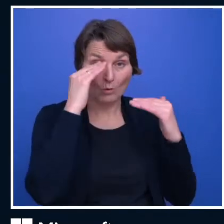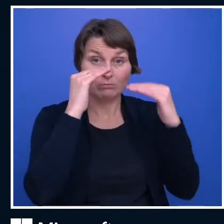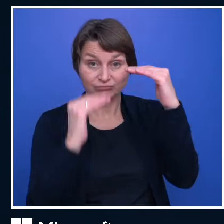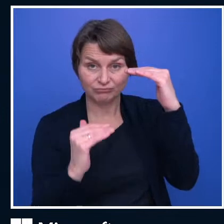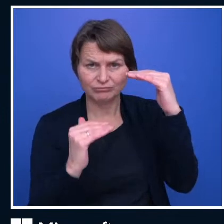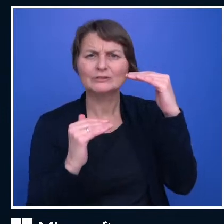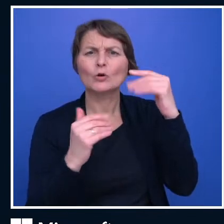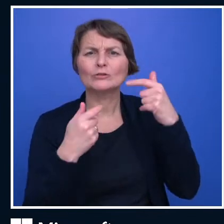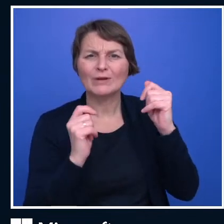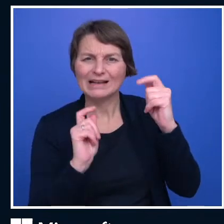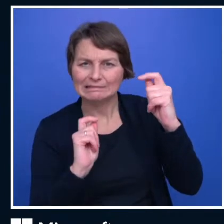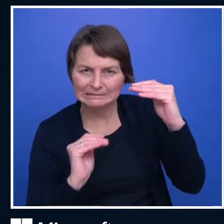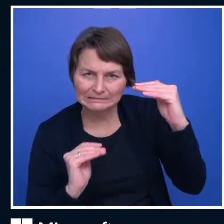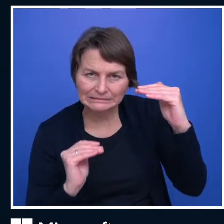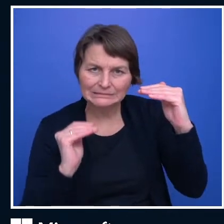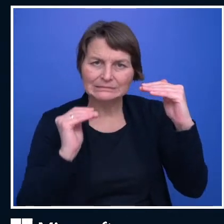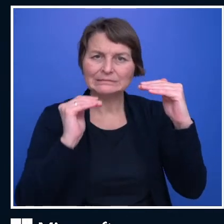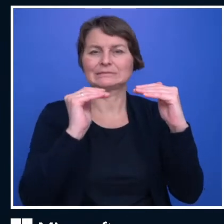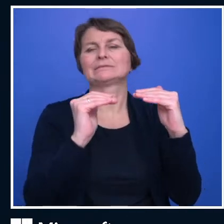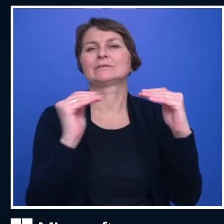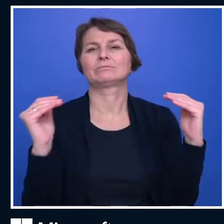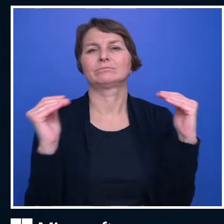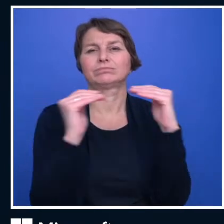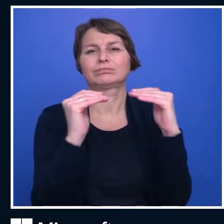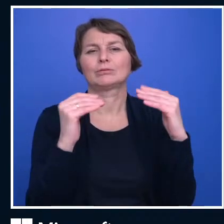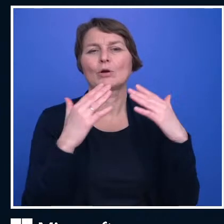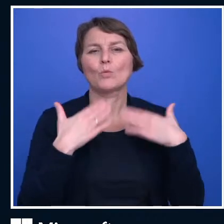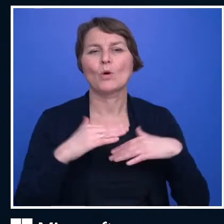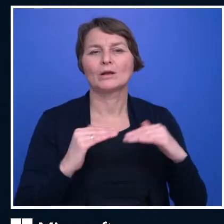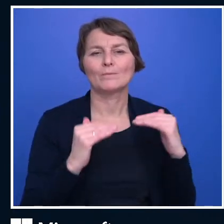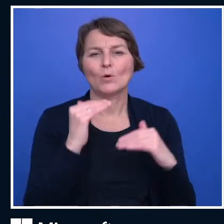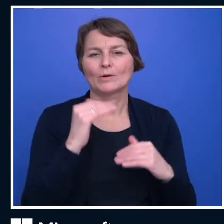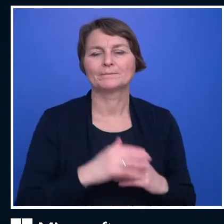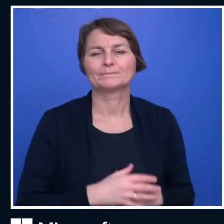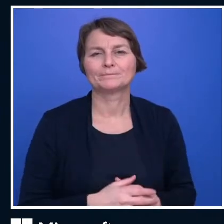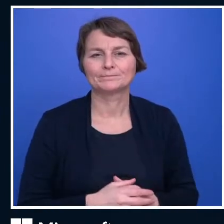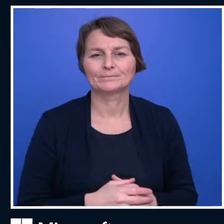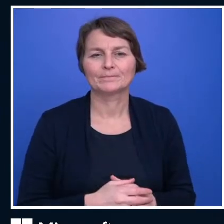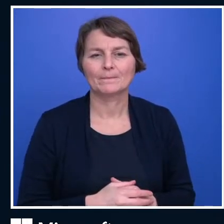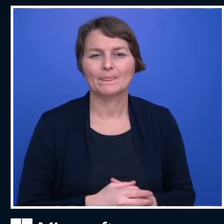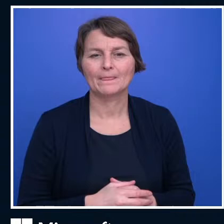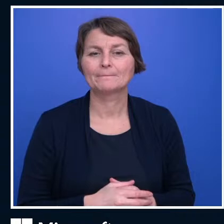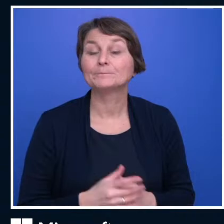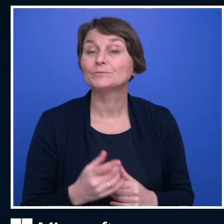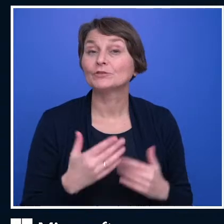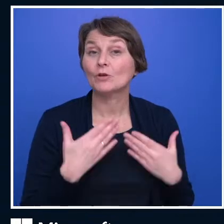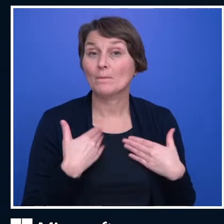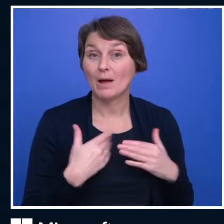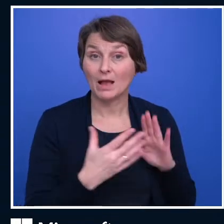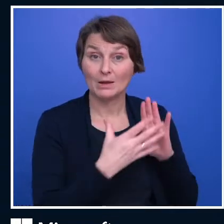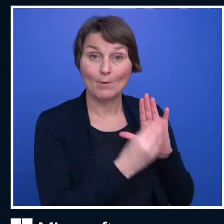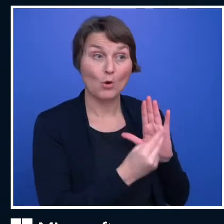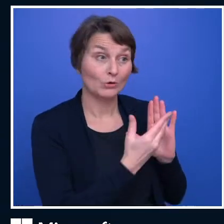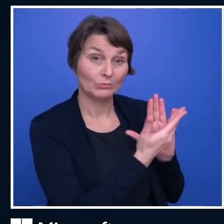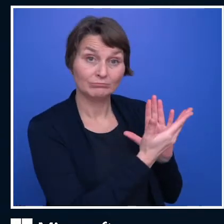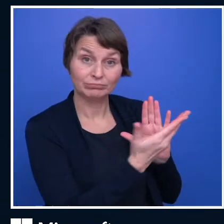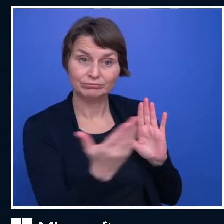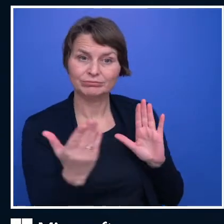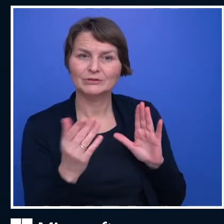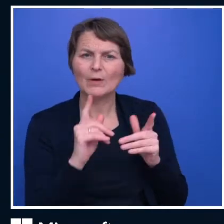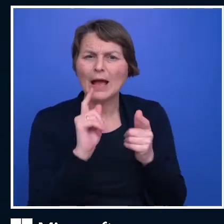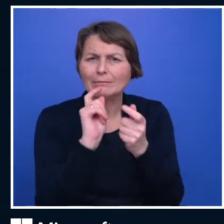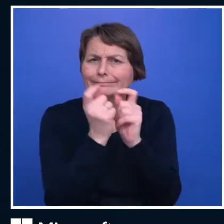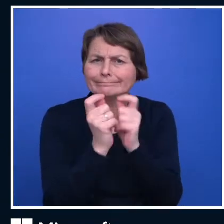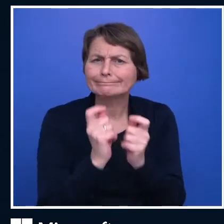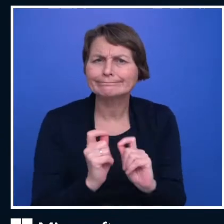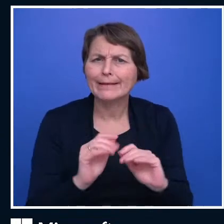is essentially the part where it takes up a lot of time building multiple models. So this is where we are doing the simple grid search, which was